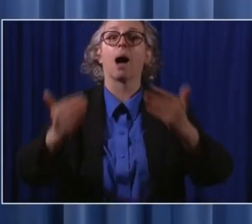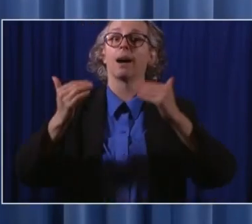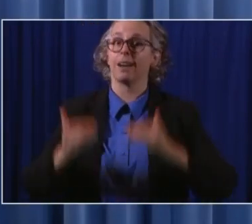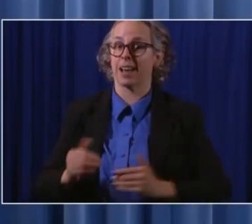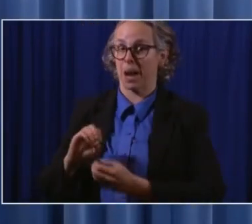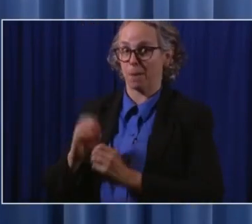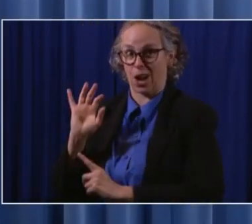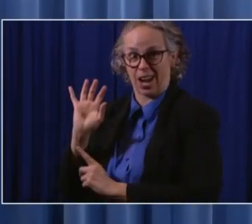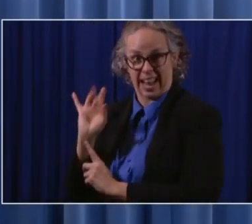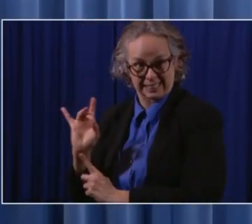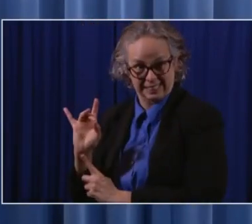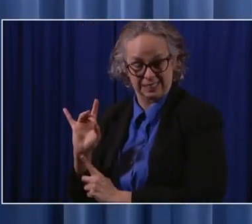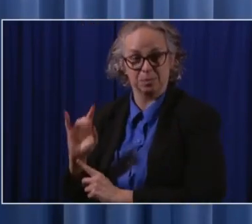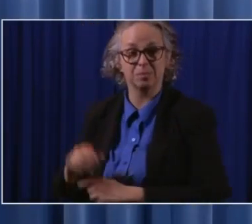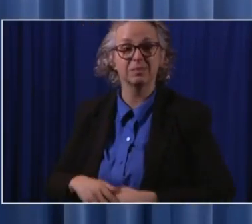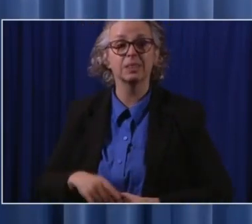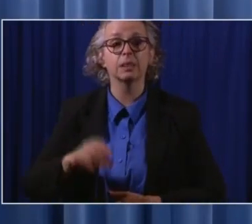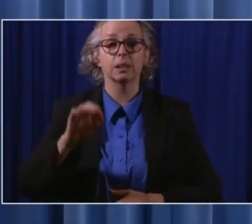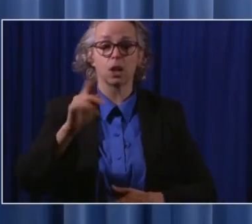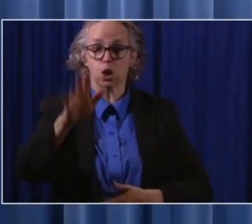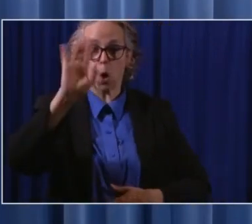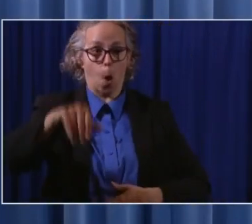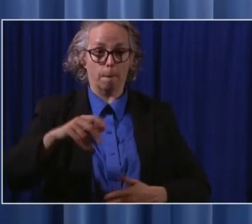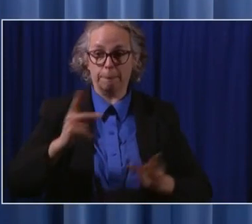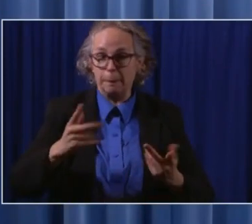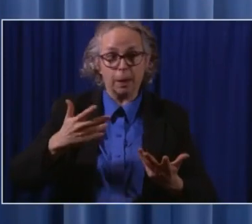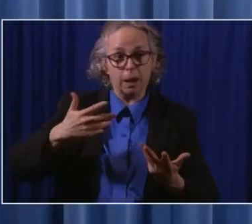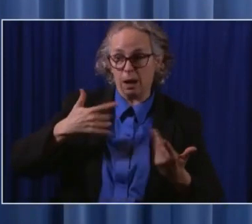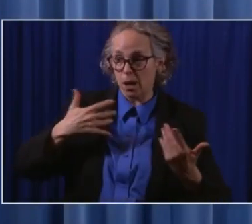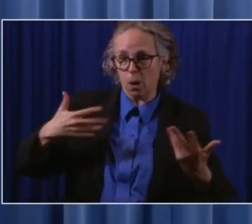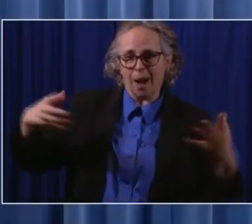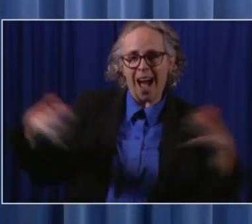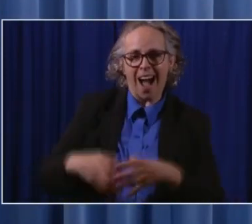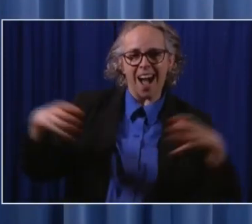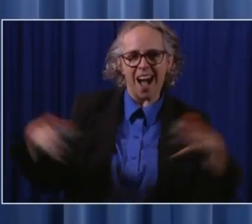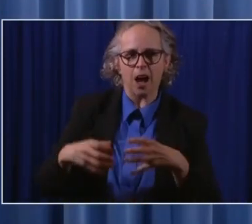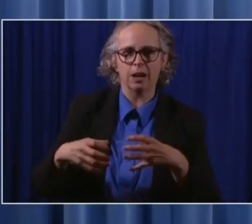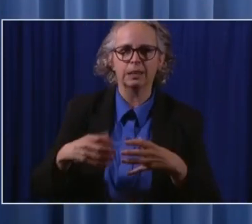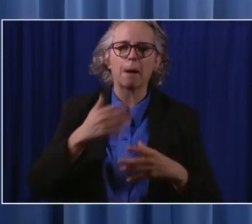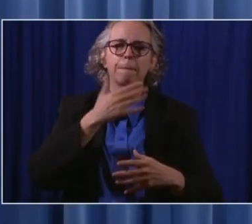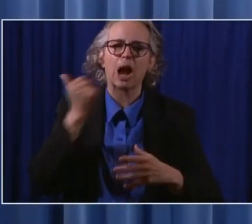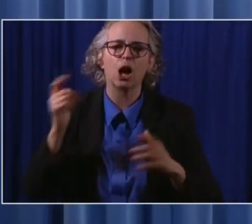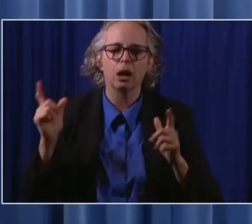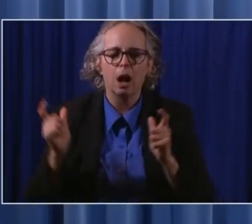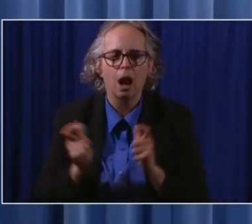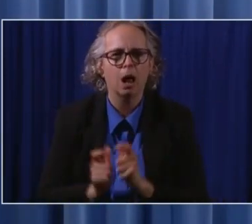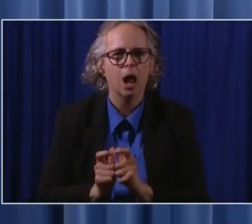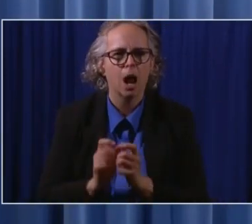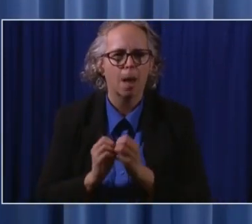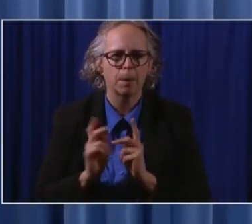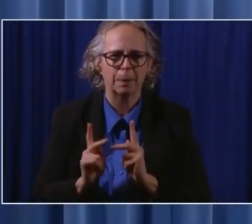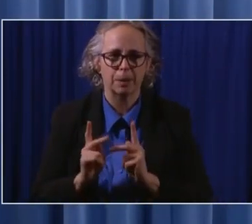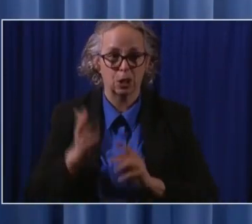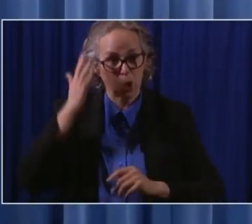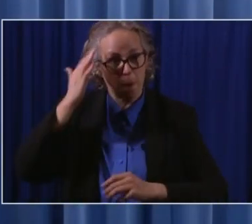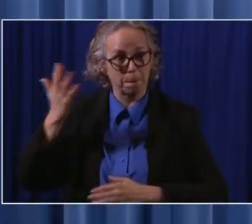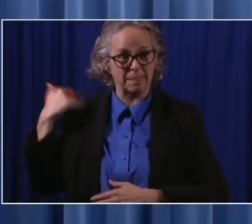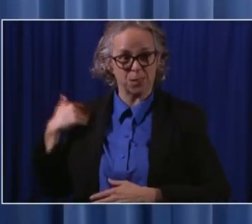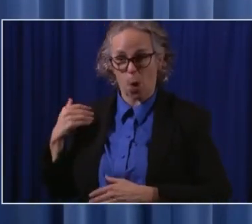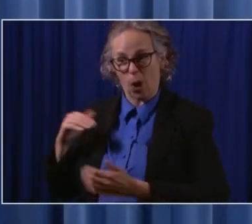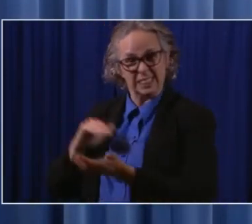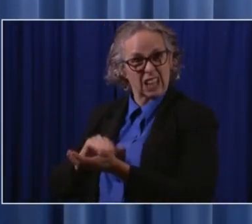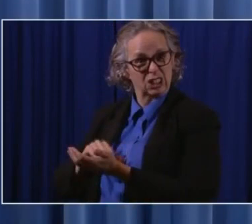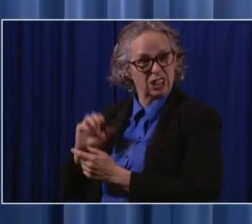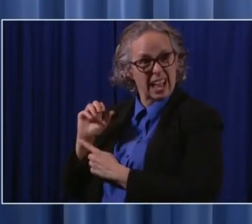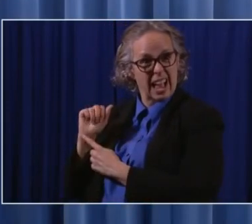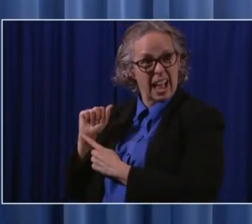with most often as small as possible. Dr. Acton used to talk about your grouping, what do you call it, your tribe